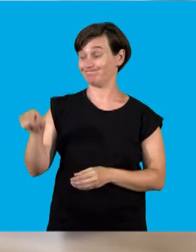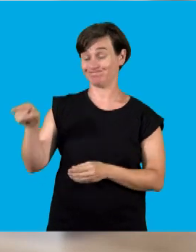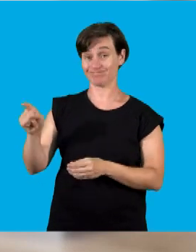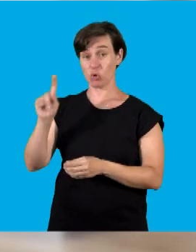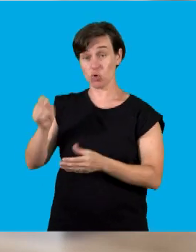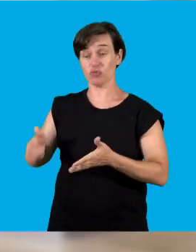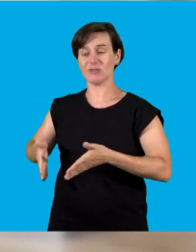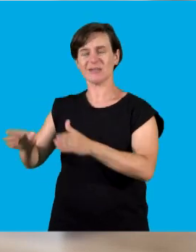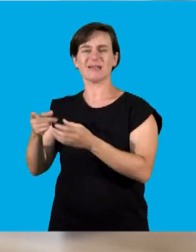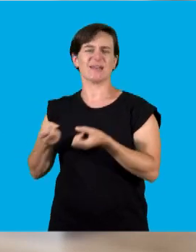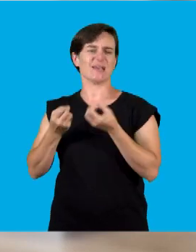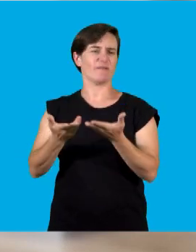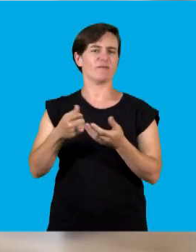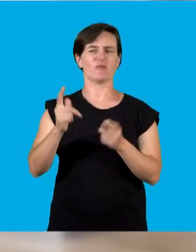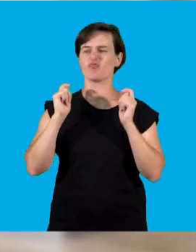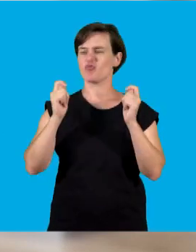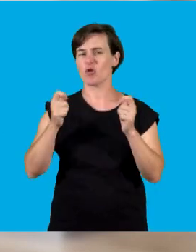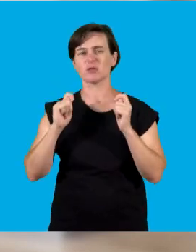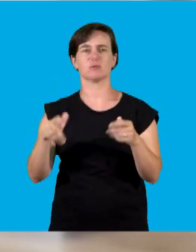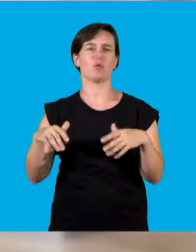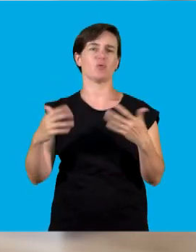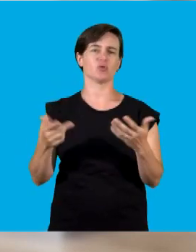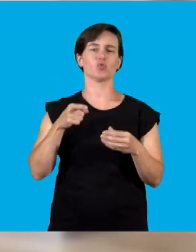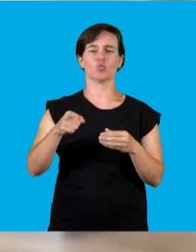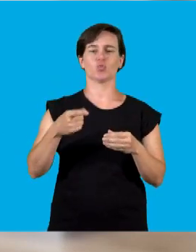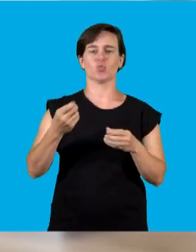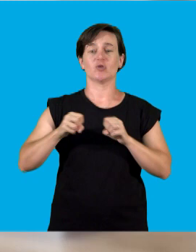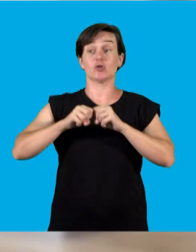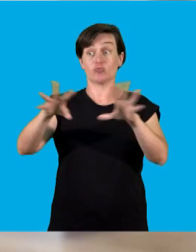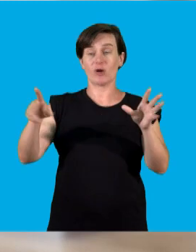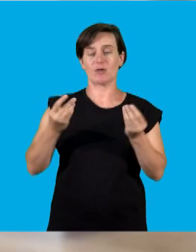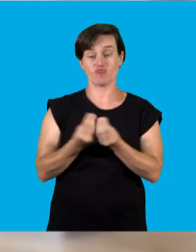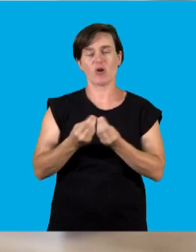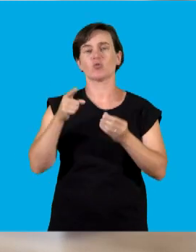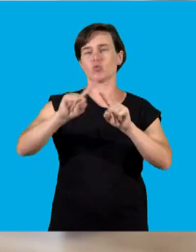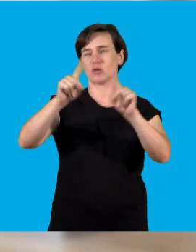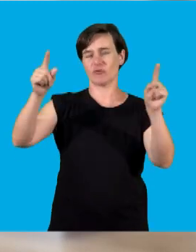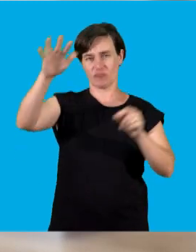offer transportation in order for those goods to move to different places whereby